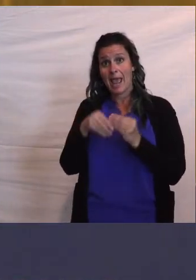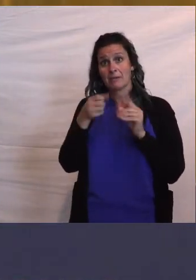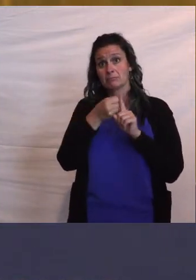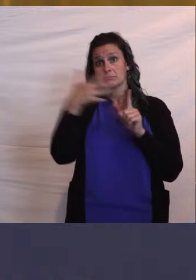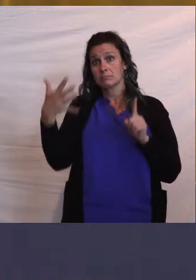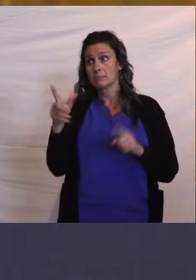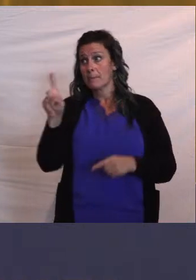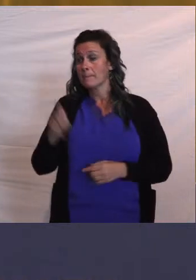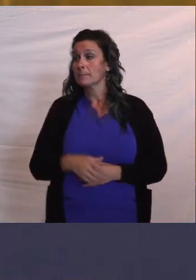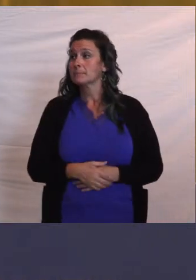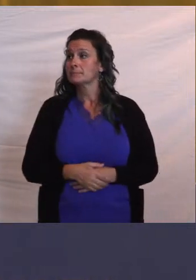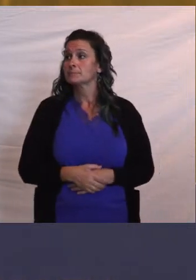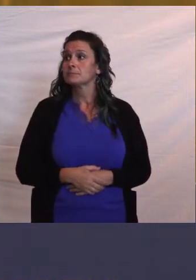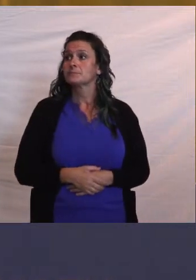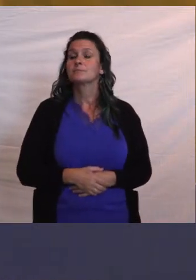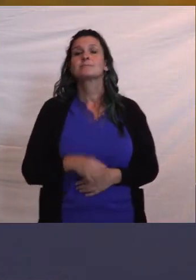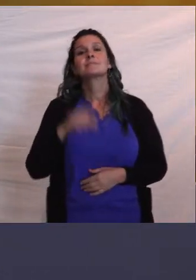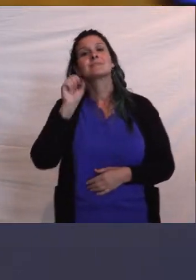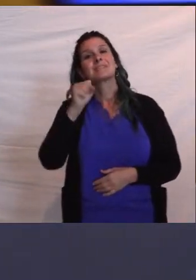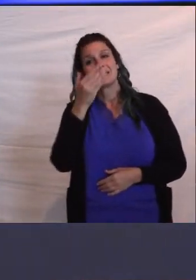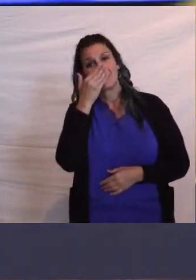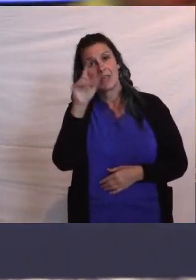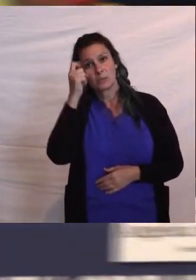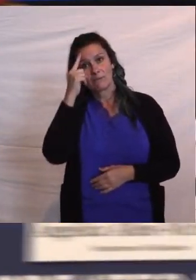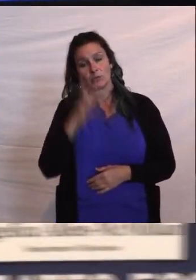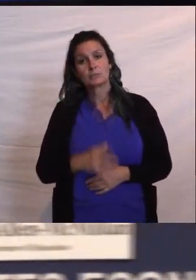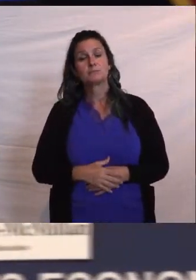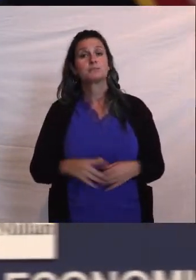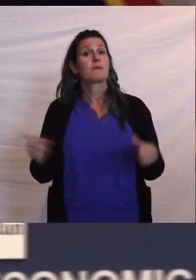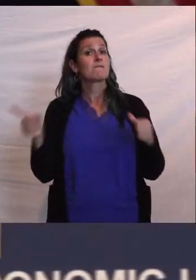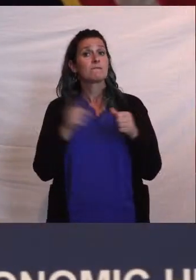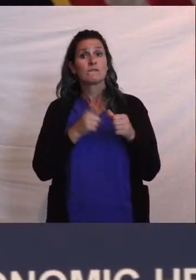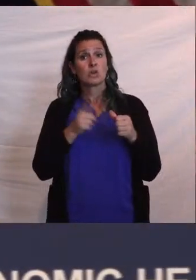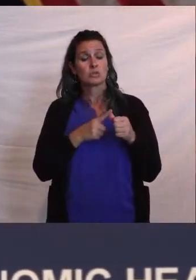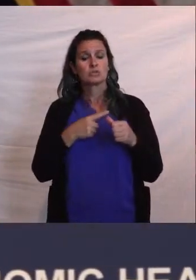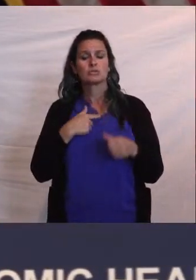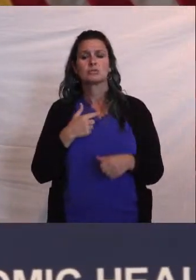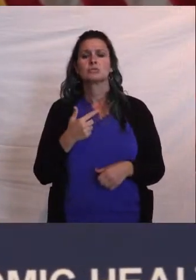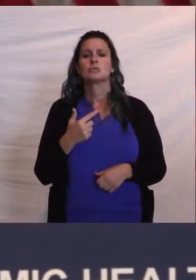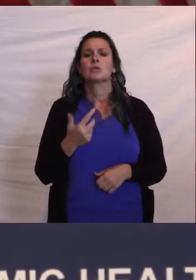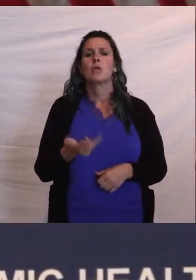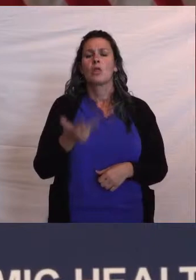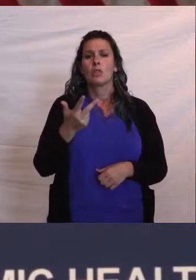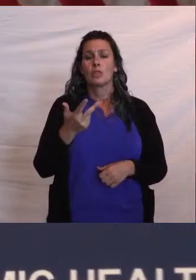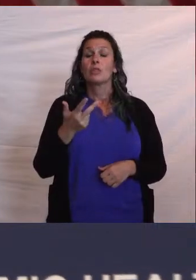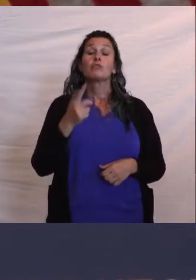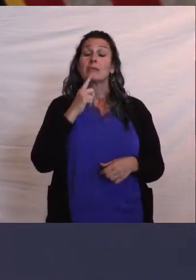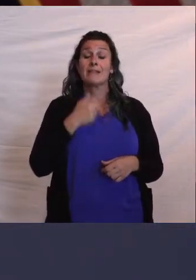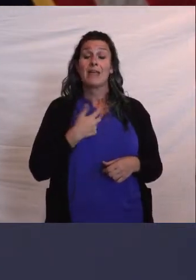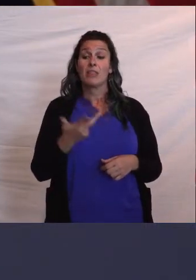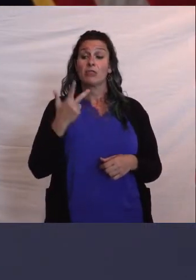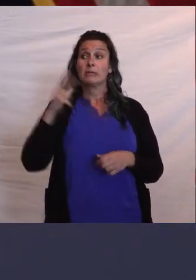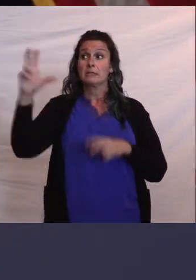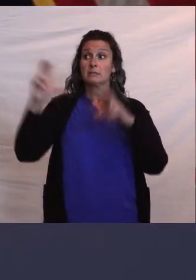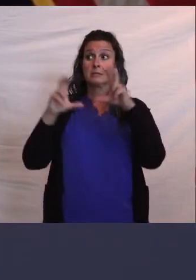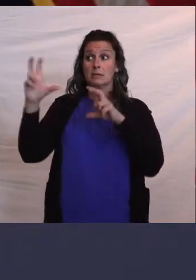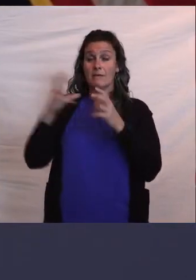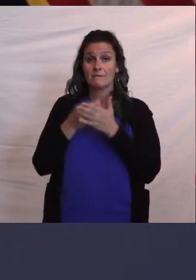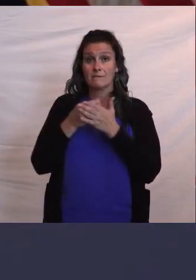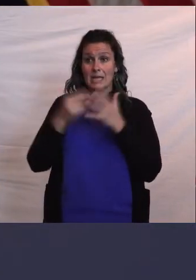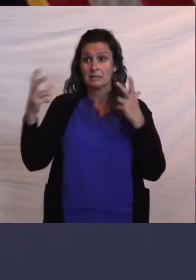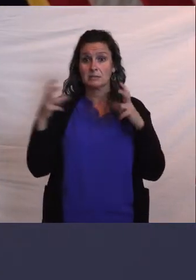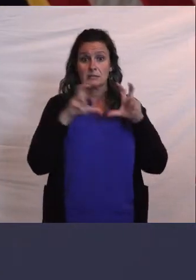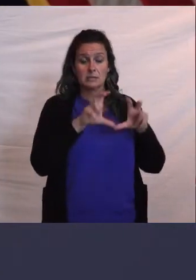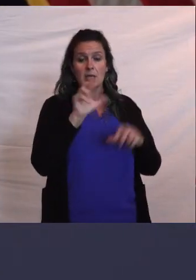add? Yes, thank you, Governor. So first and foremost, the 3 tranches of funding from the federal government, starting